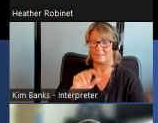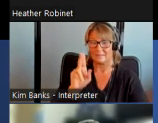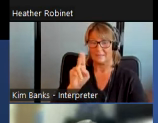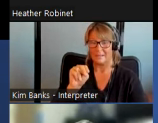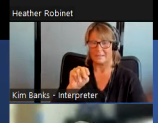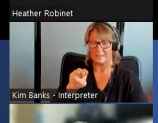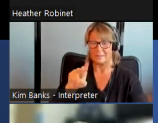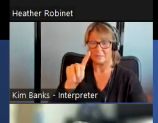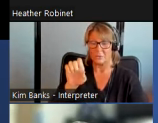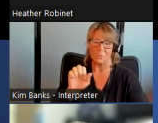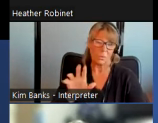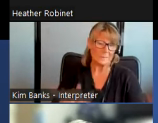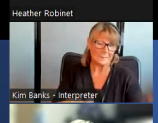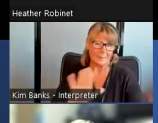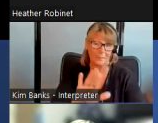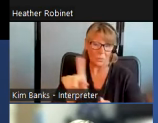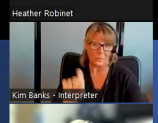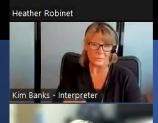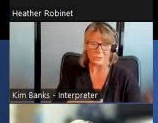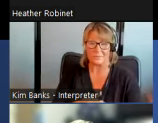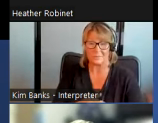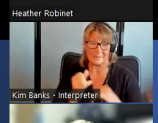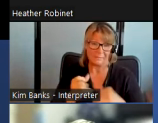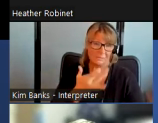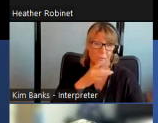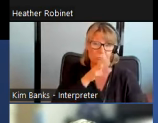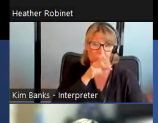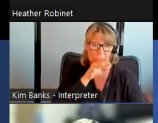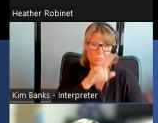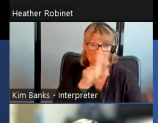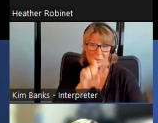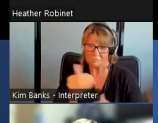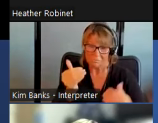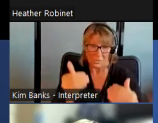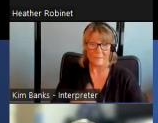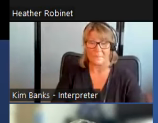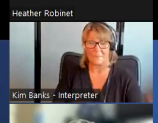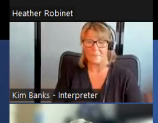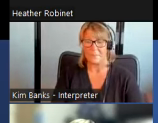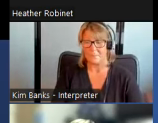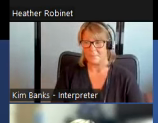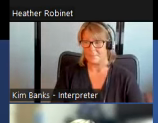Or you can type your question into the chat, but if it's easier to just speak, that's fine too.